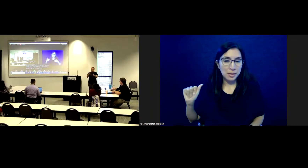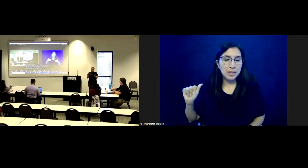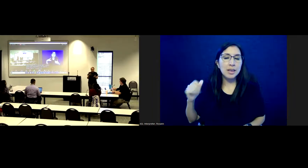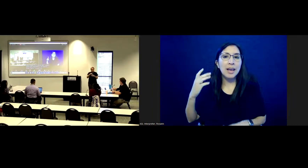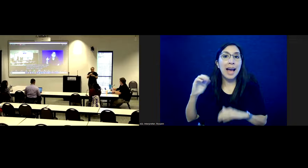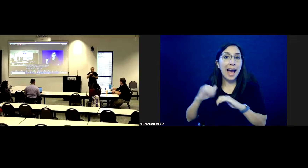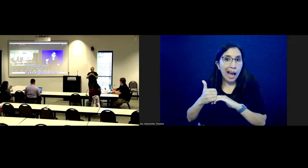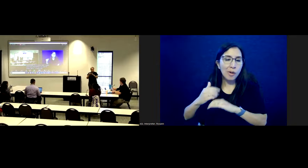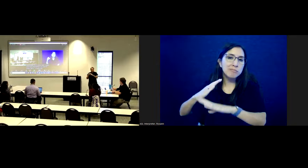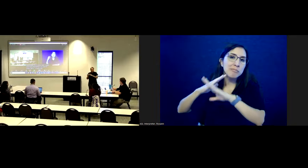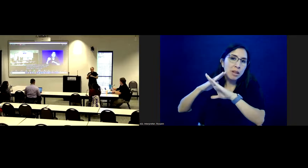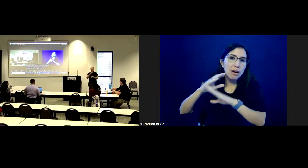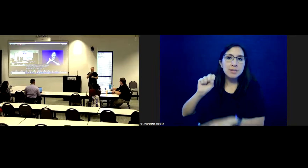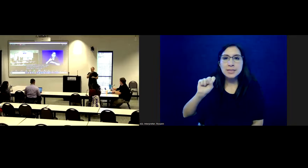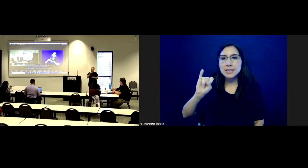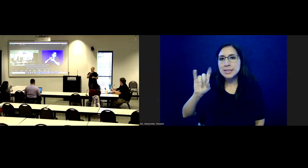our city.